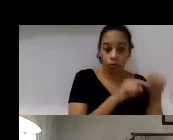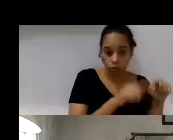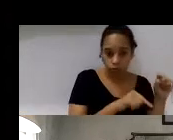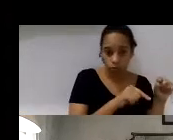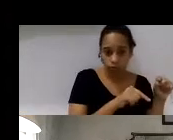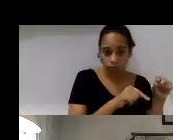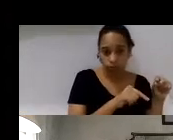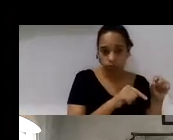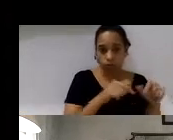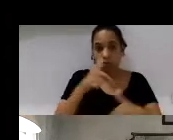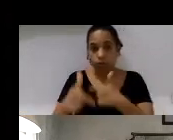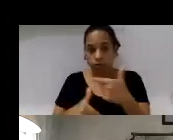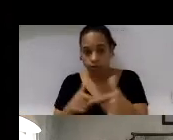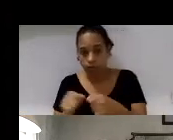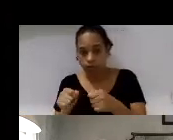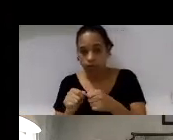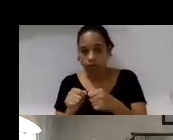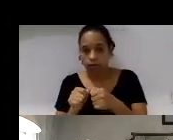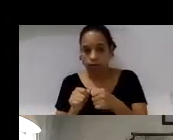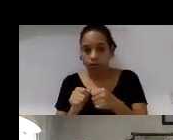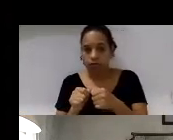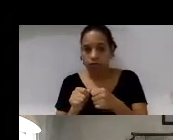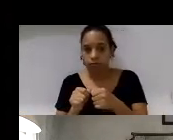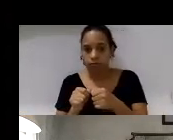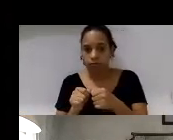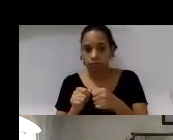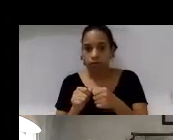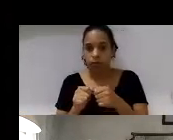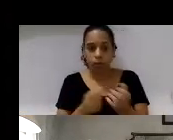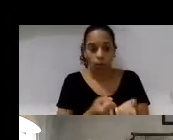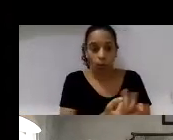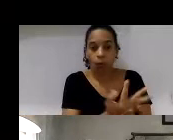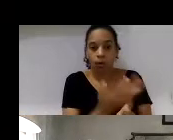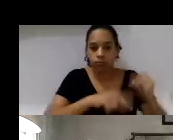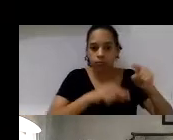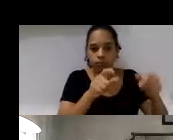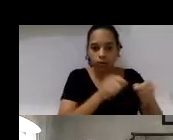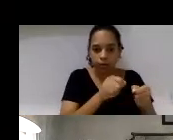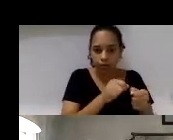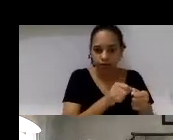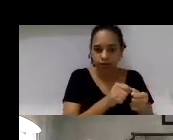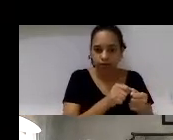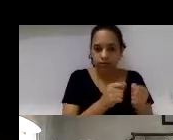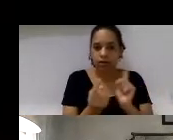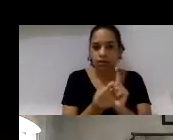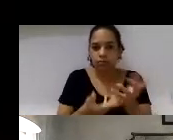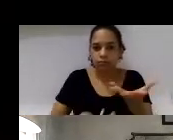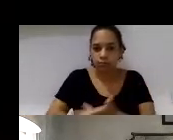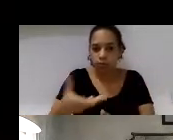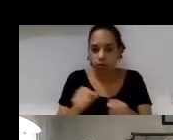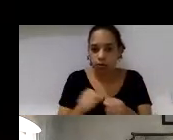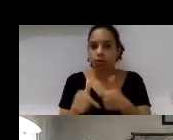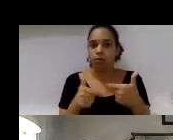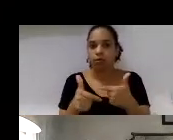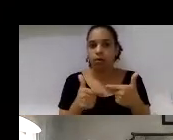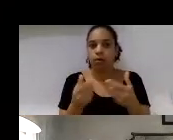I'll give you another example. Workers in Iran currently suffer under a theocratic regime which